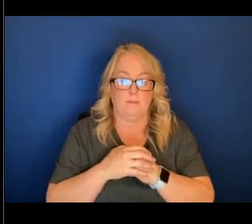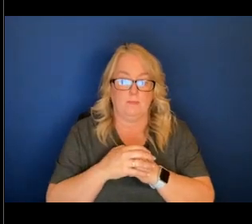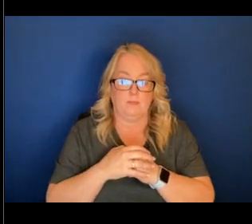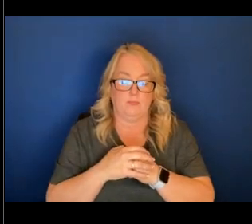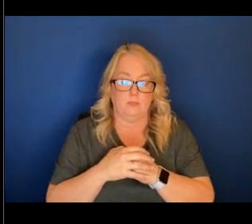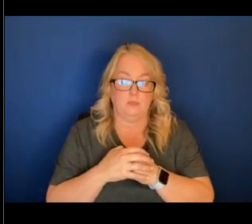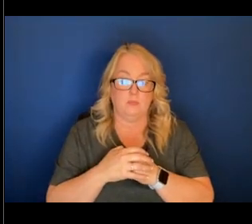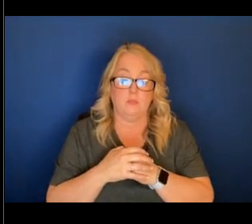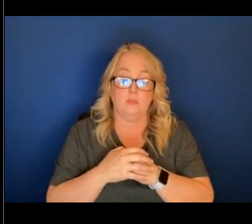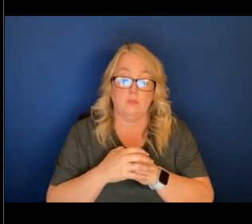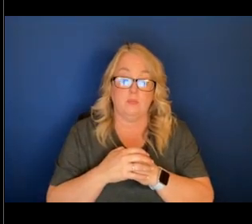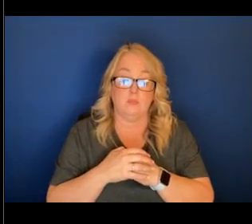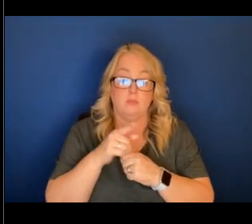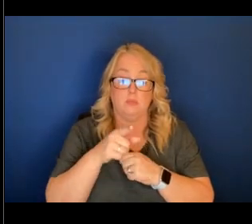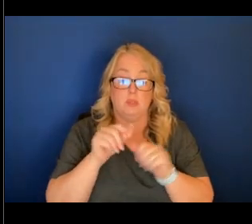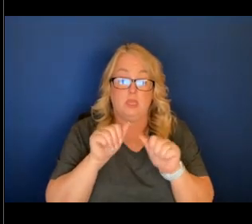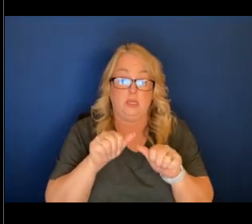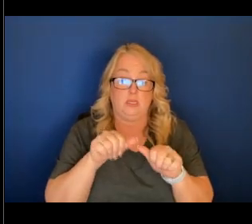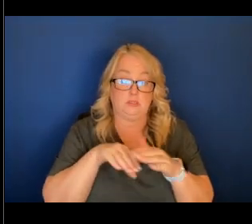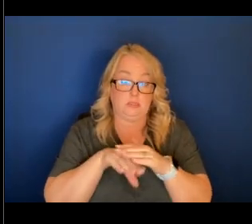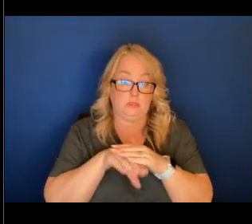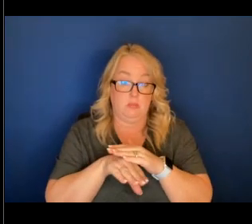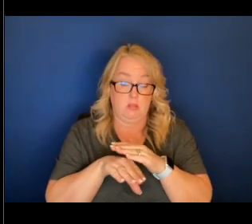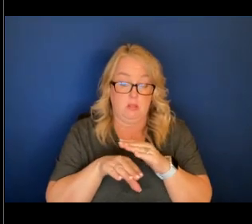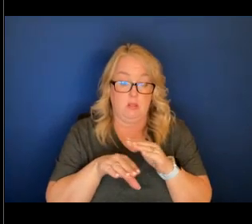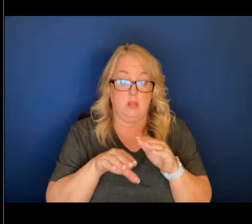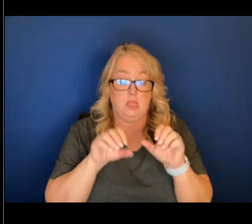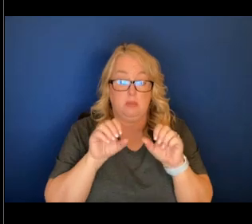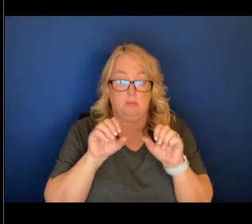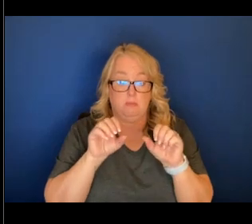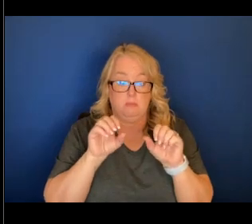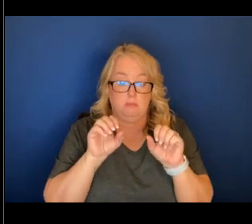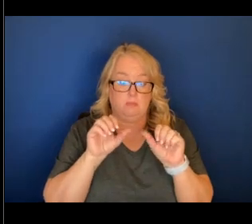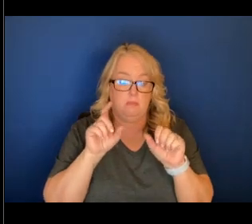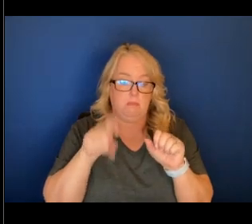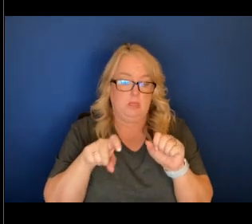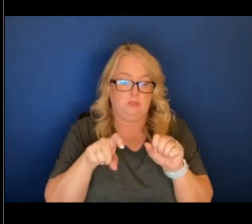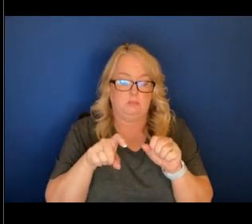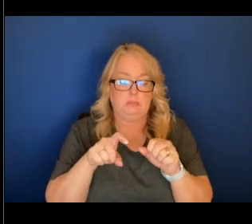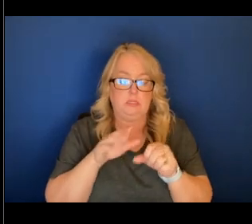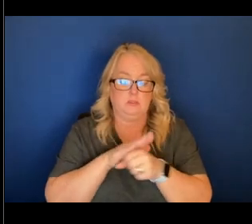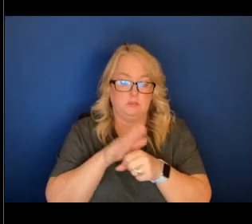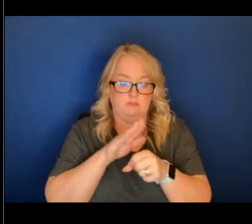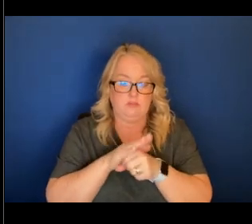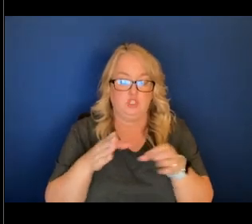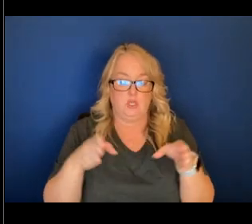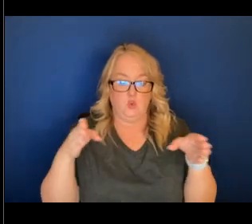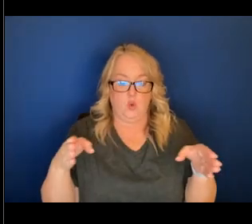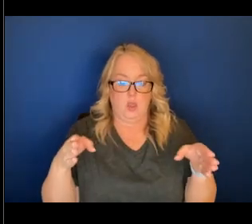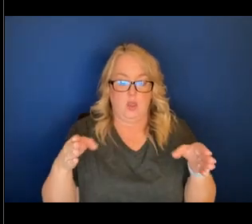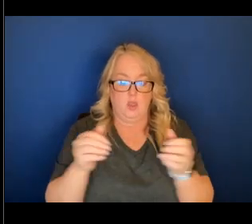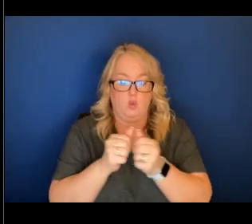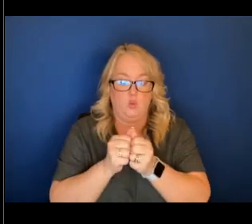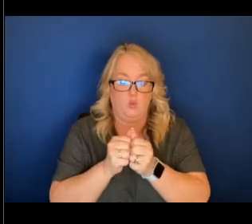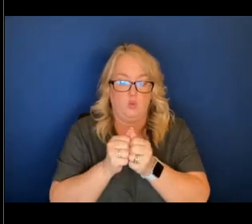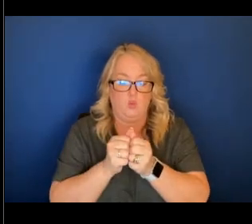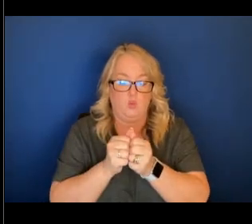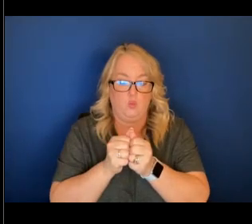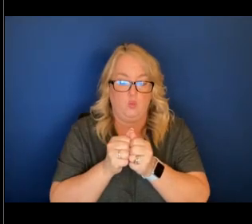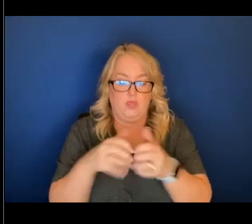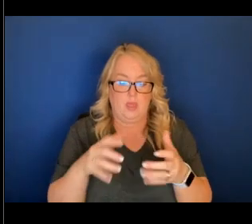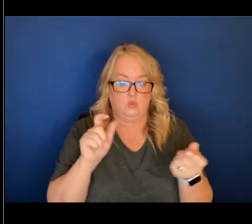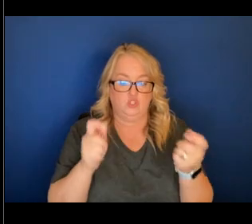The accessible route must be sufficiently wide with no abrupt changes in level.